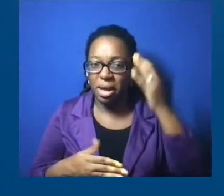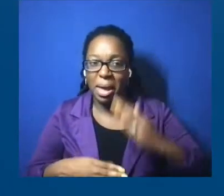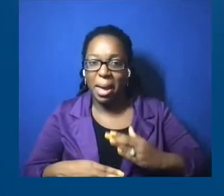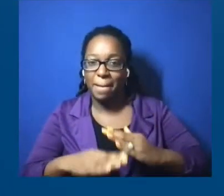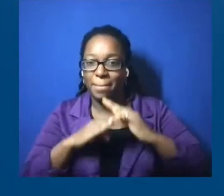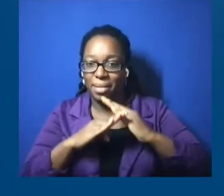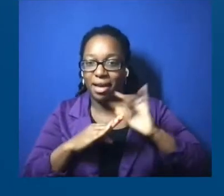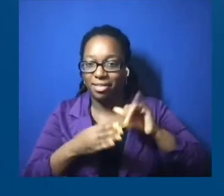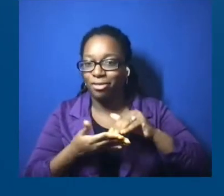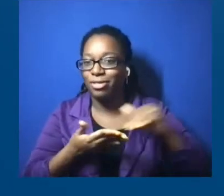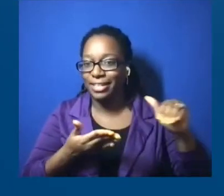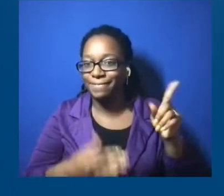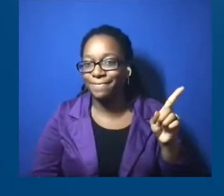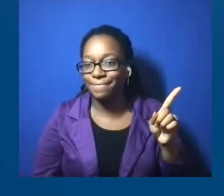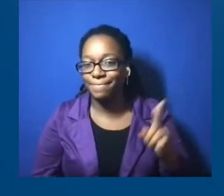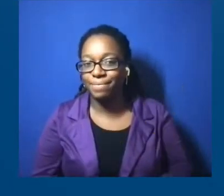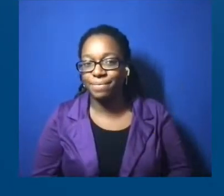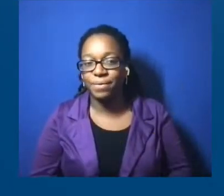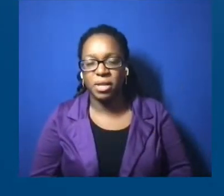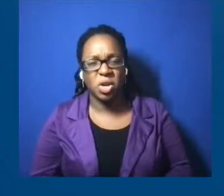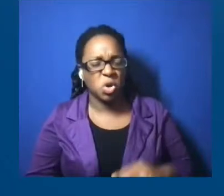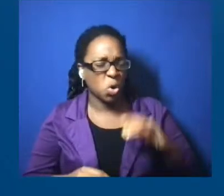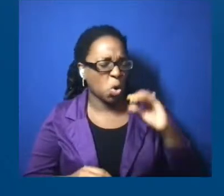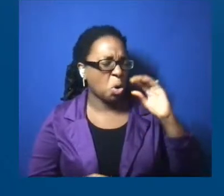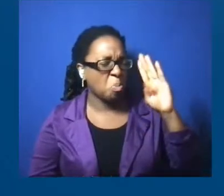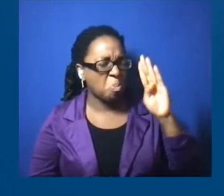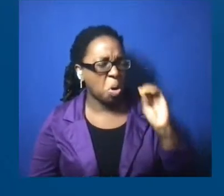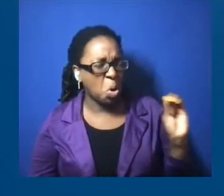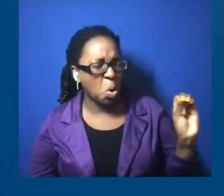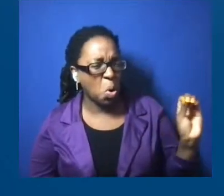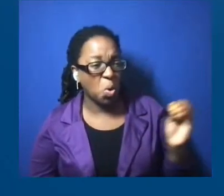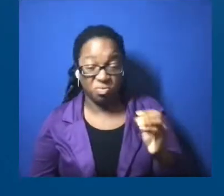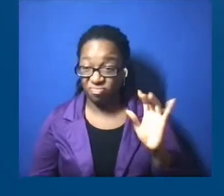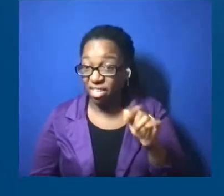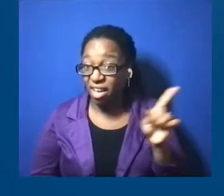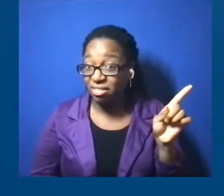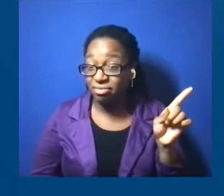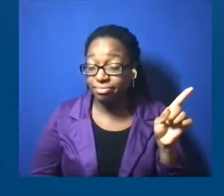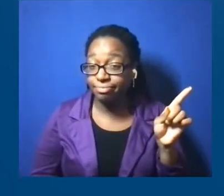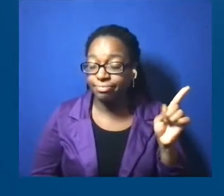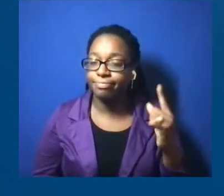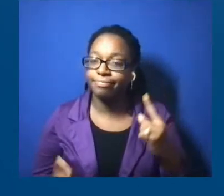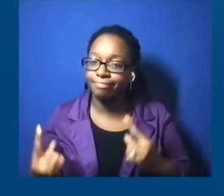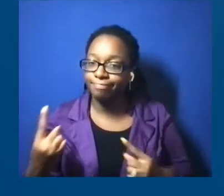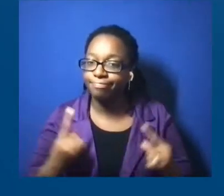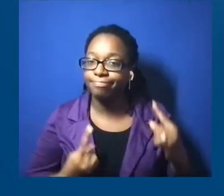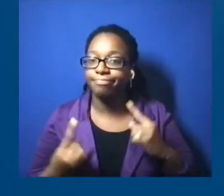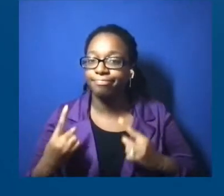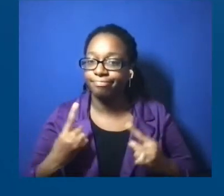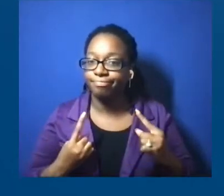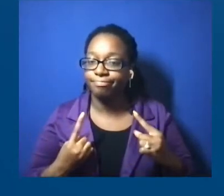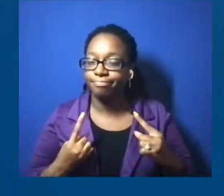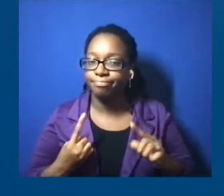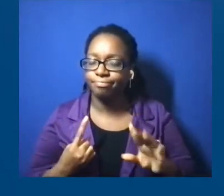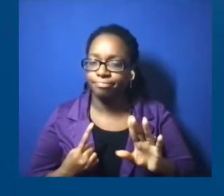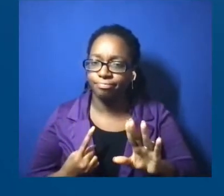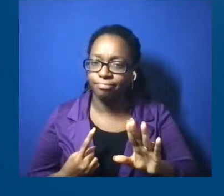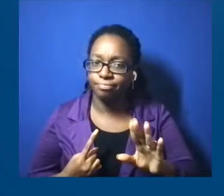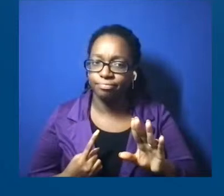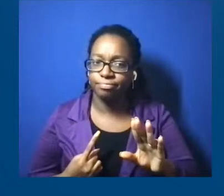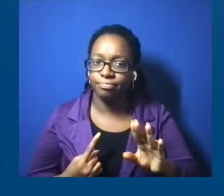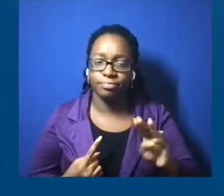relief. No, that's what they've done. I mean, think about this. That's